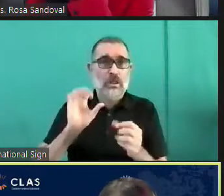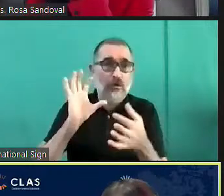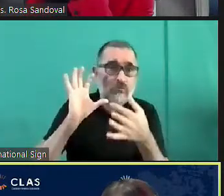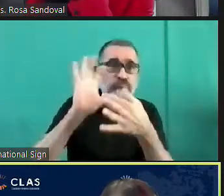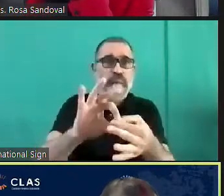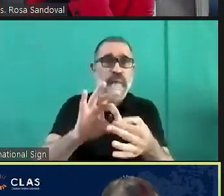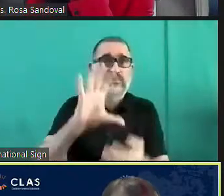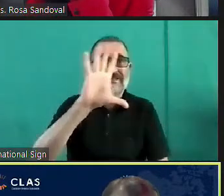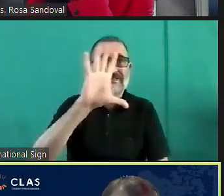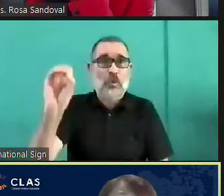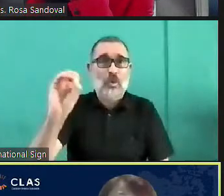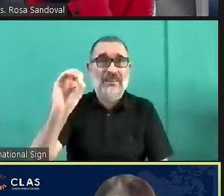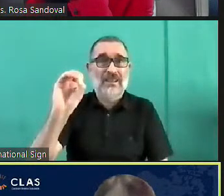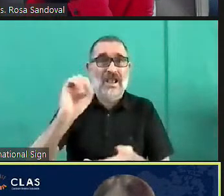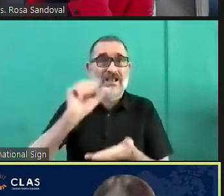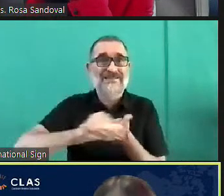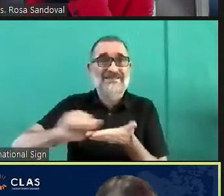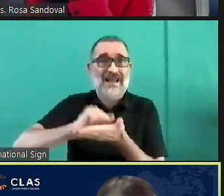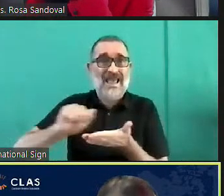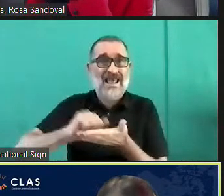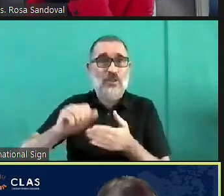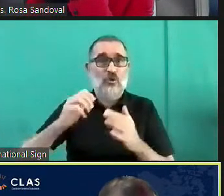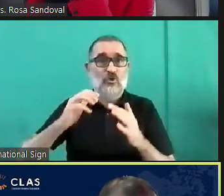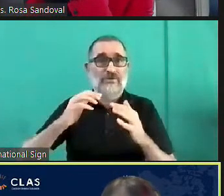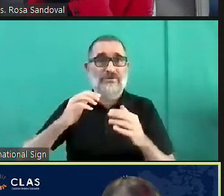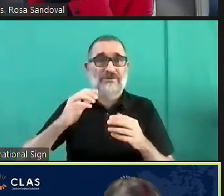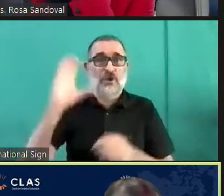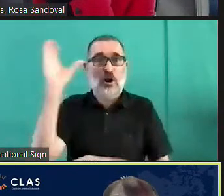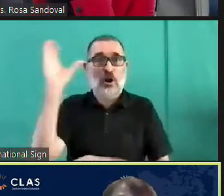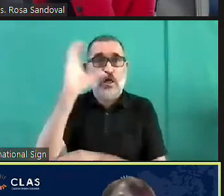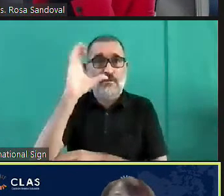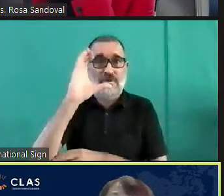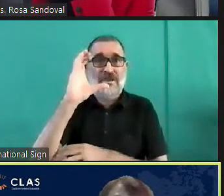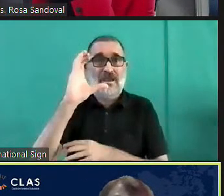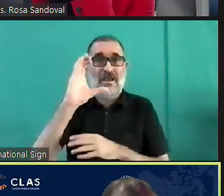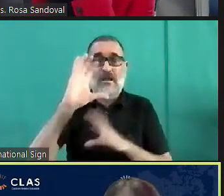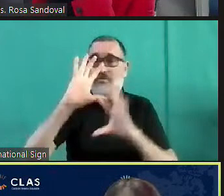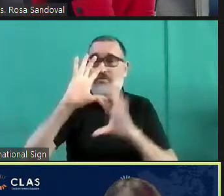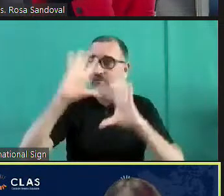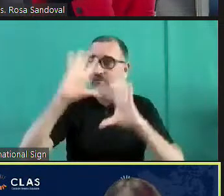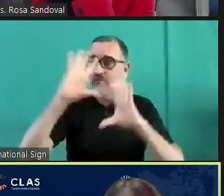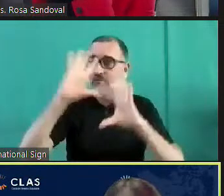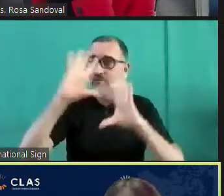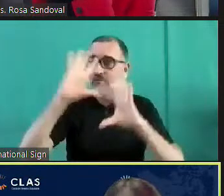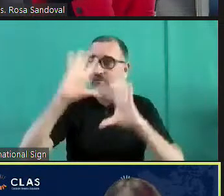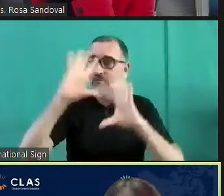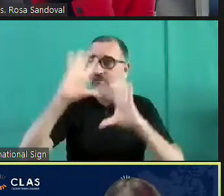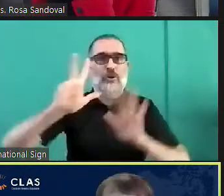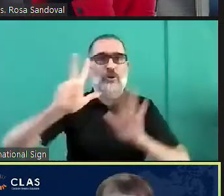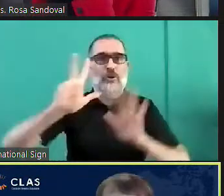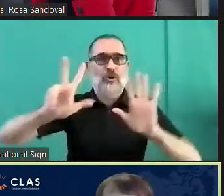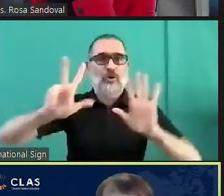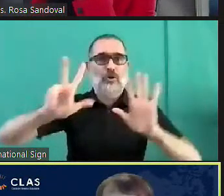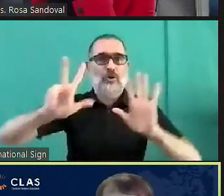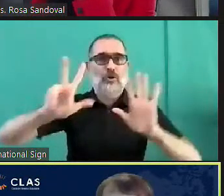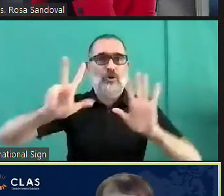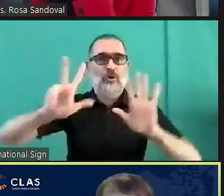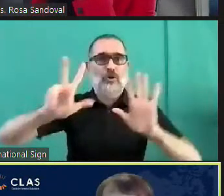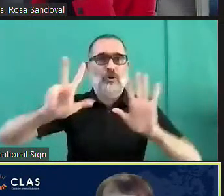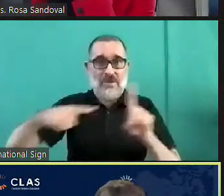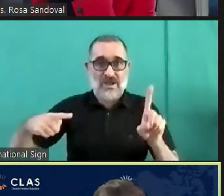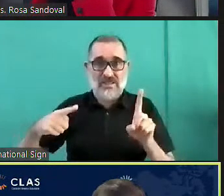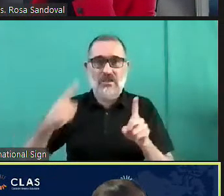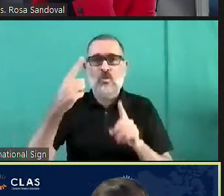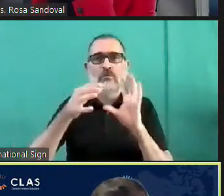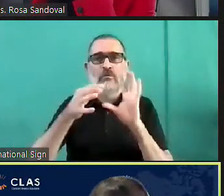documentation of this. And now with the STOP project and these centers of excellence, such as the one in Thailand,